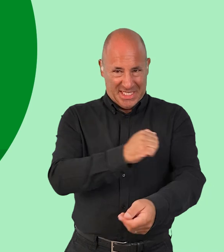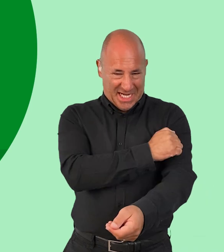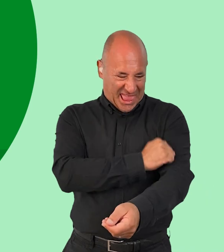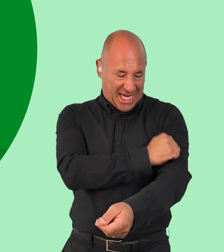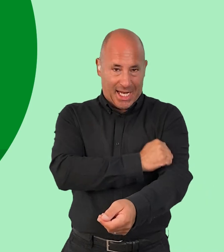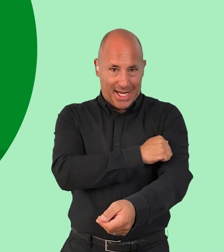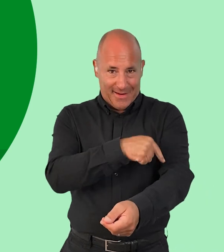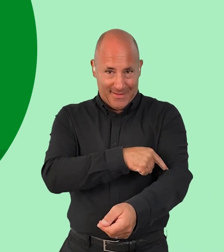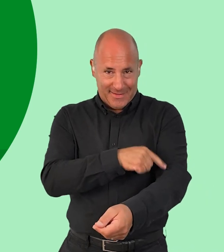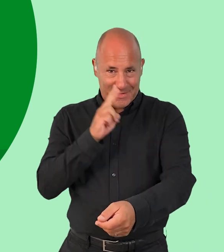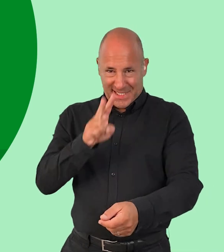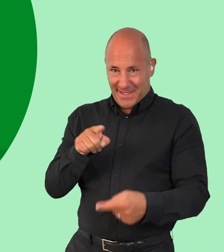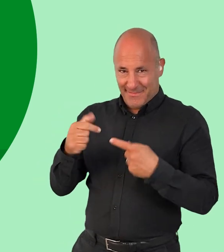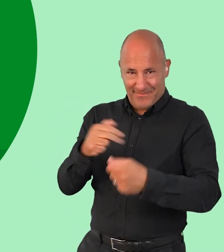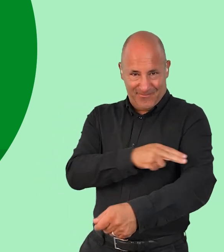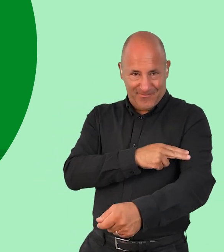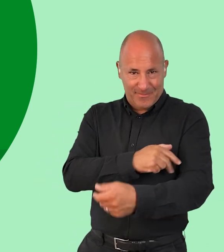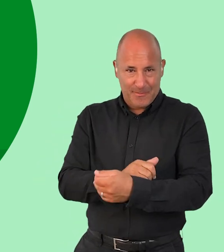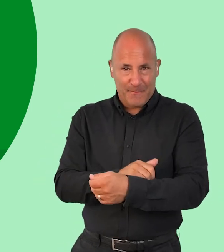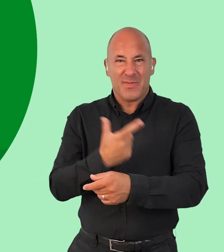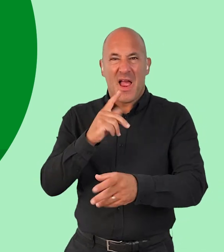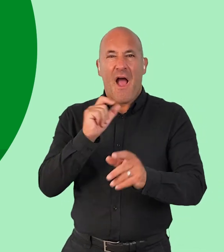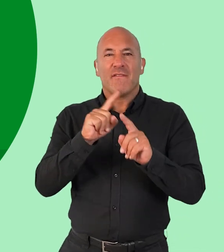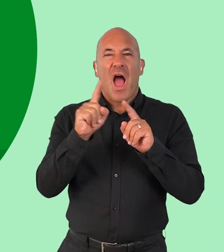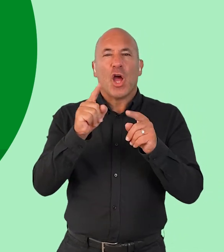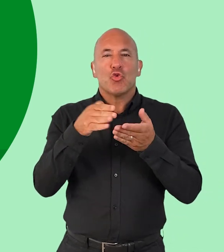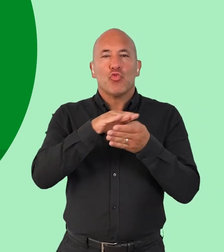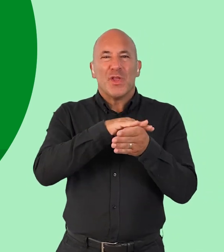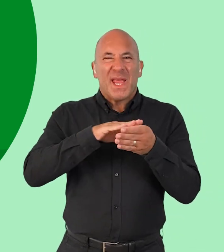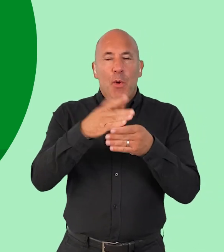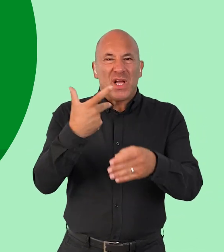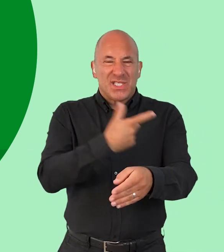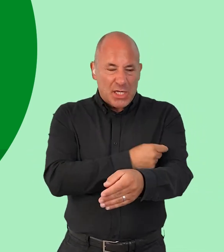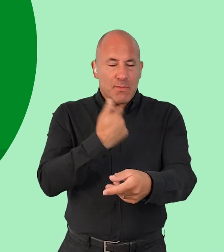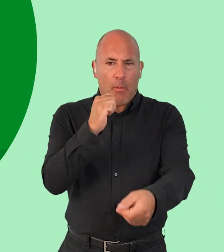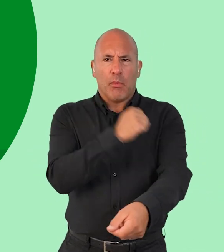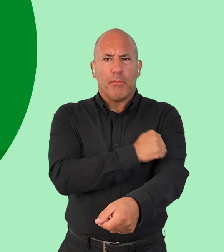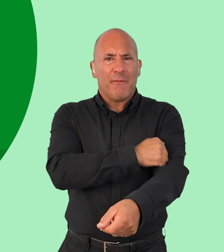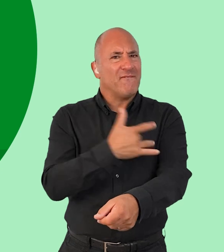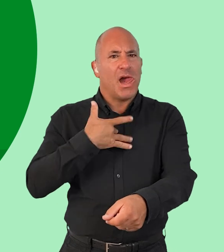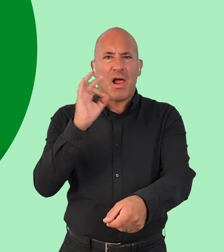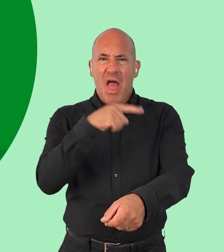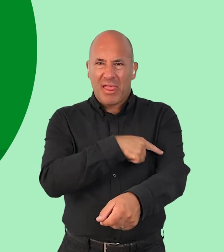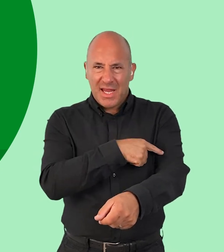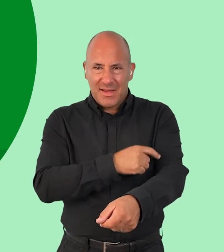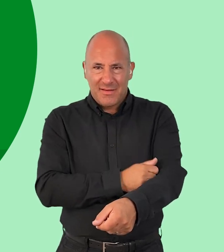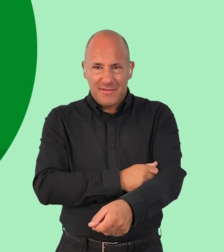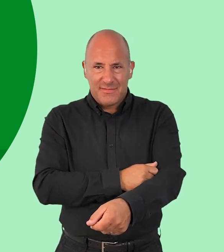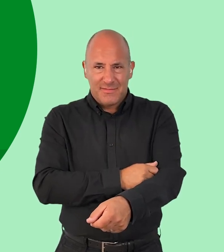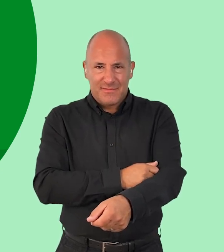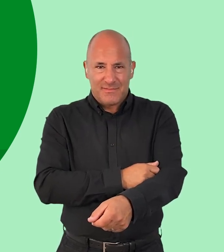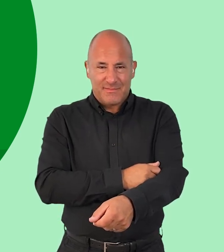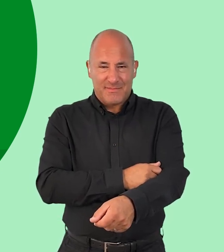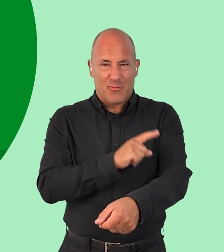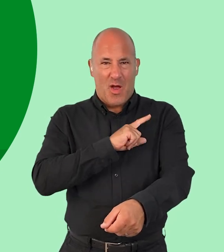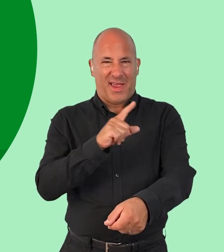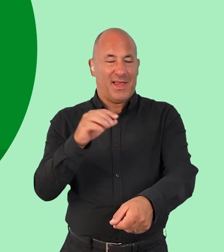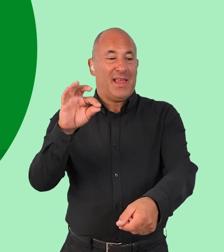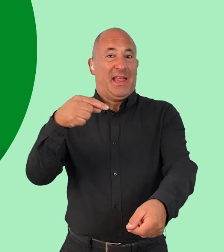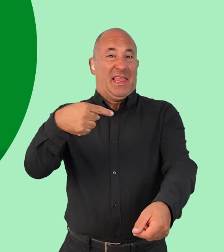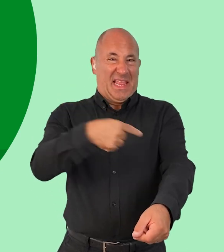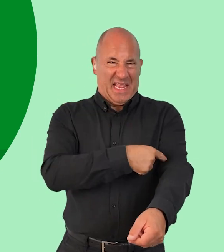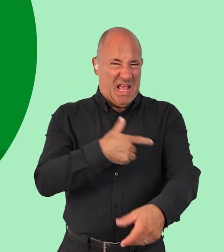in the area is cleaned. Then the area is numbed with an anaesthetic cream or injection. This is so you don't